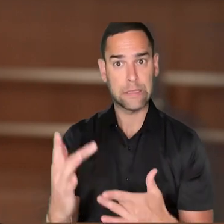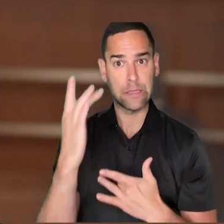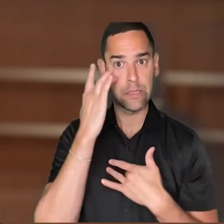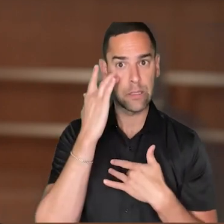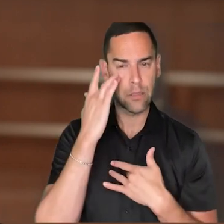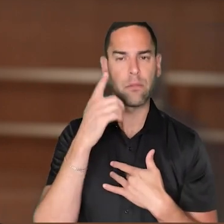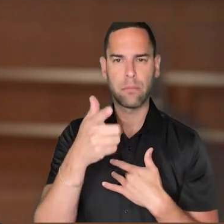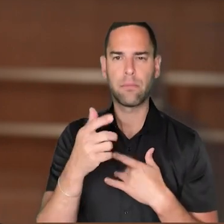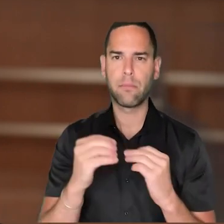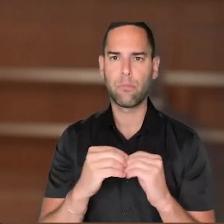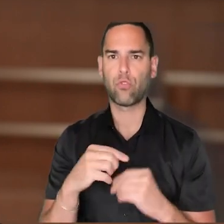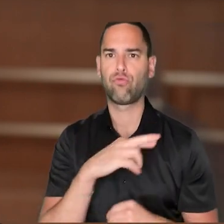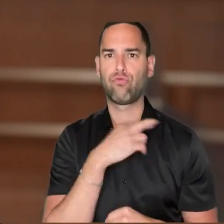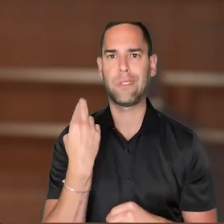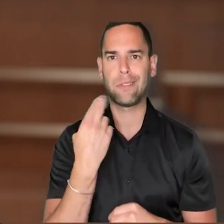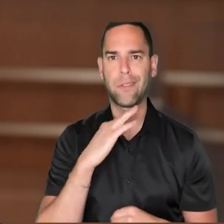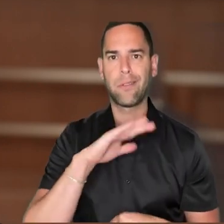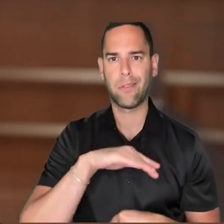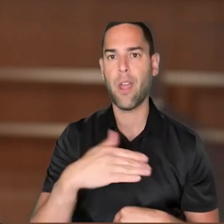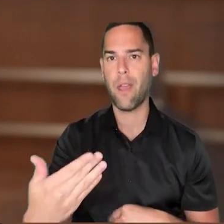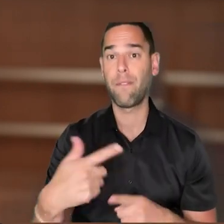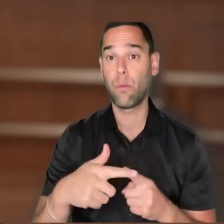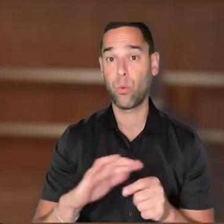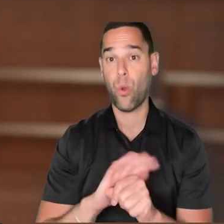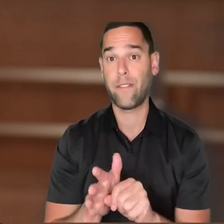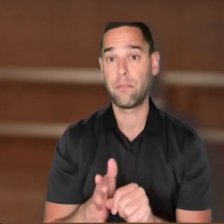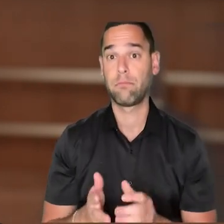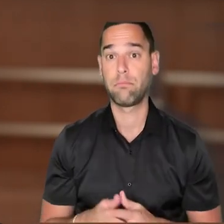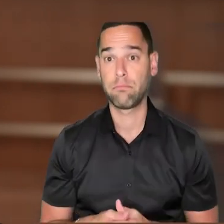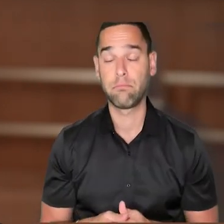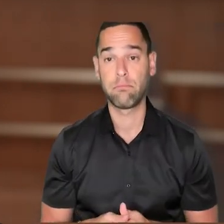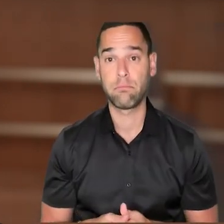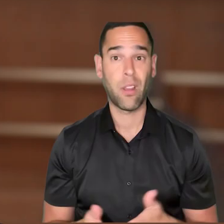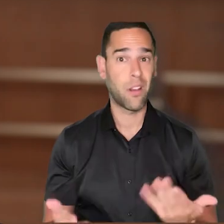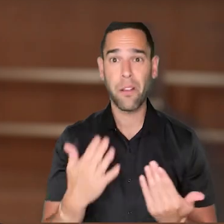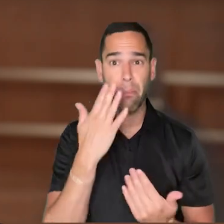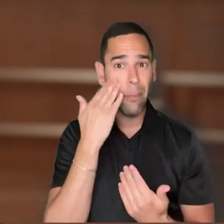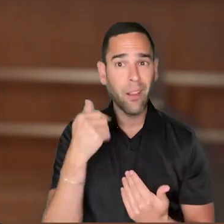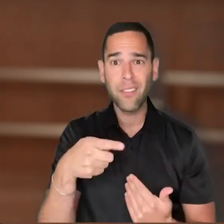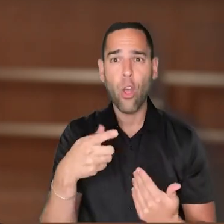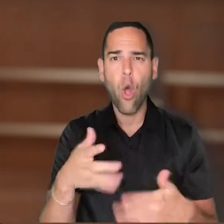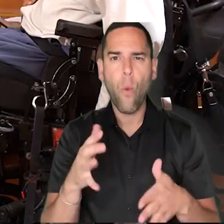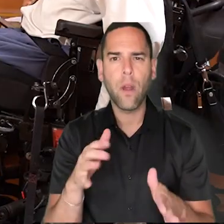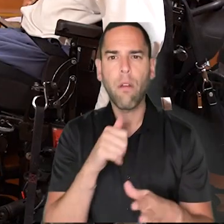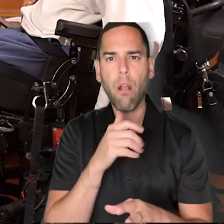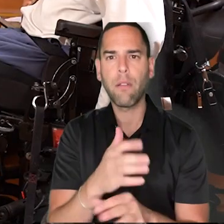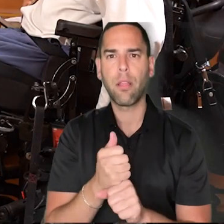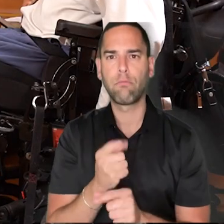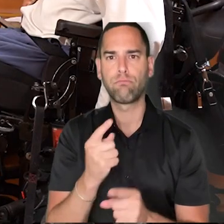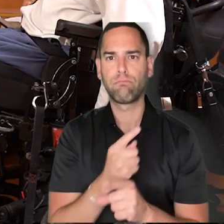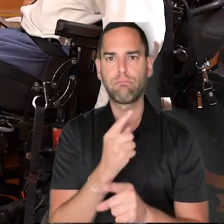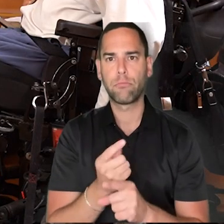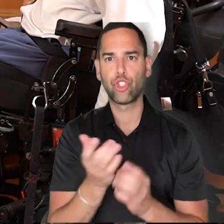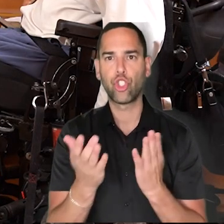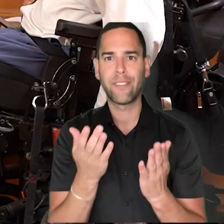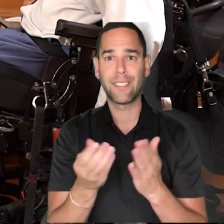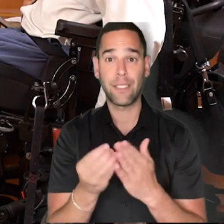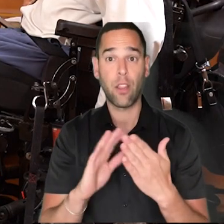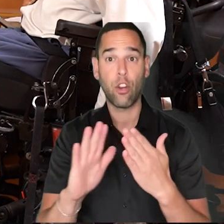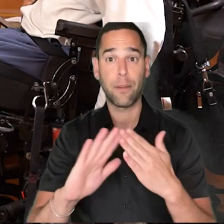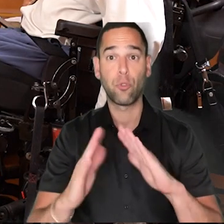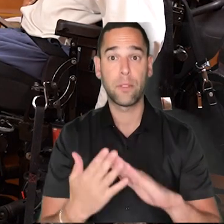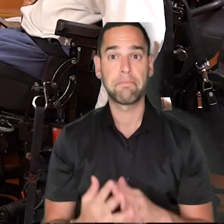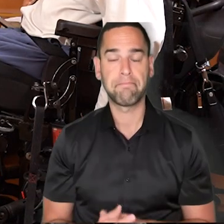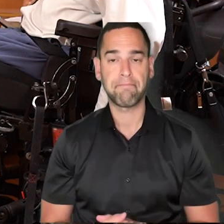disparities and were at greater risk of dying from COVID because they also were not getting appropriate